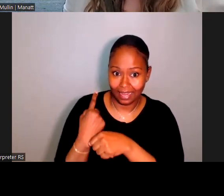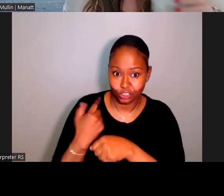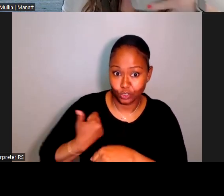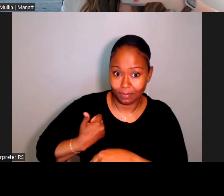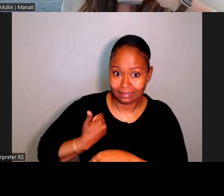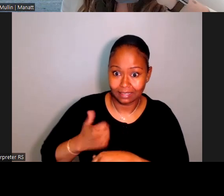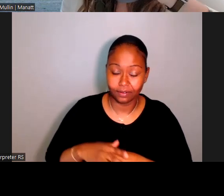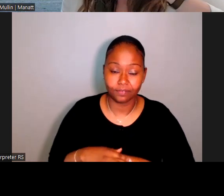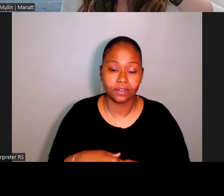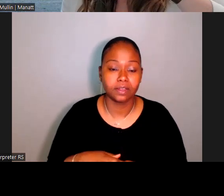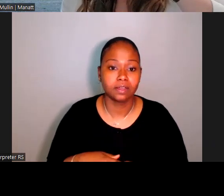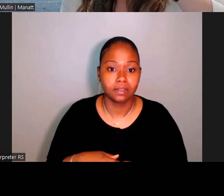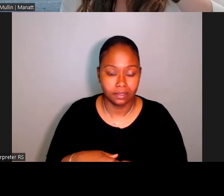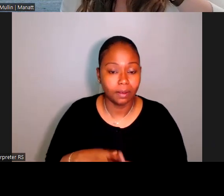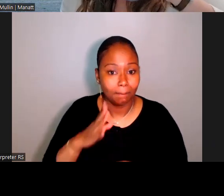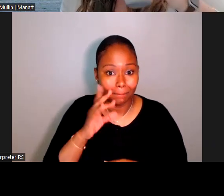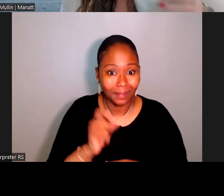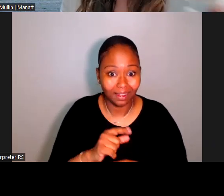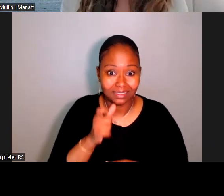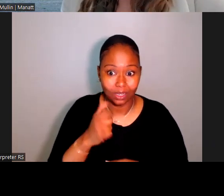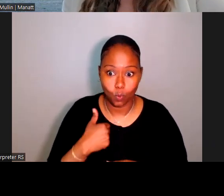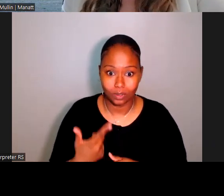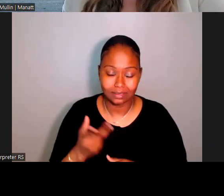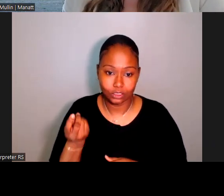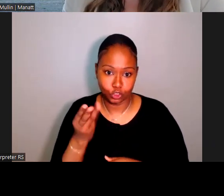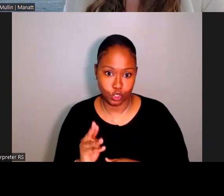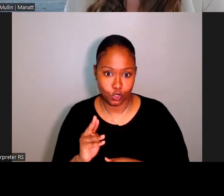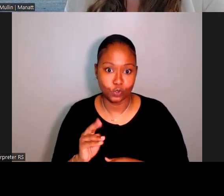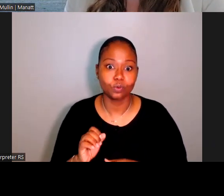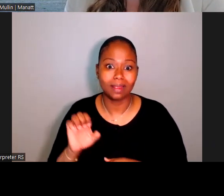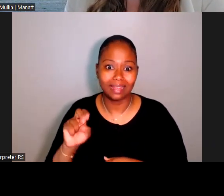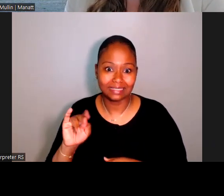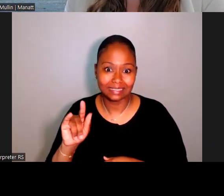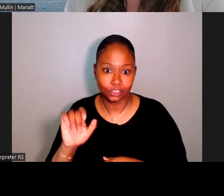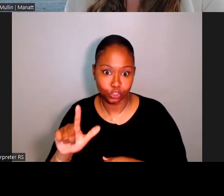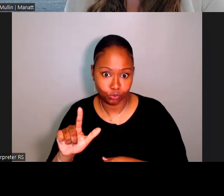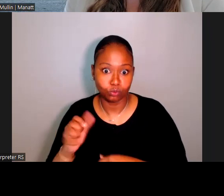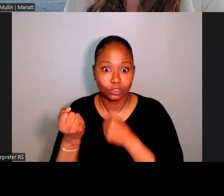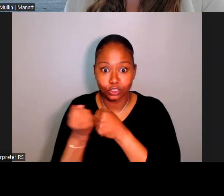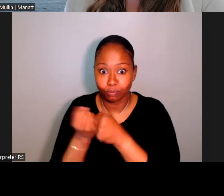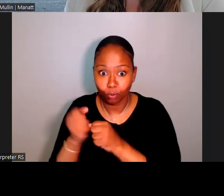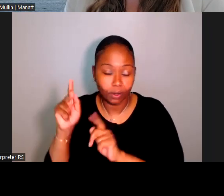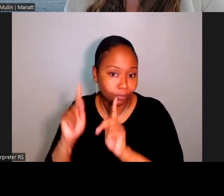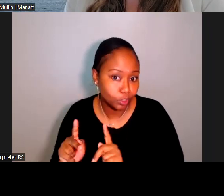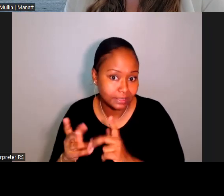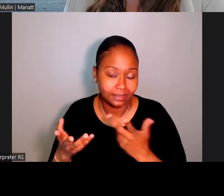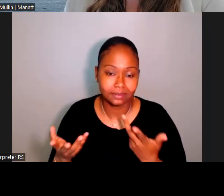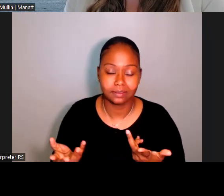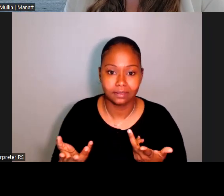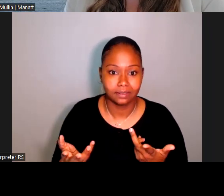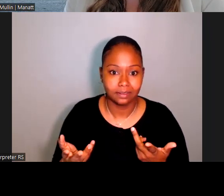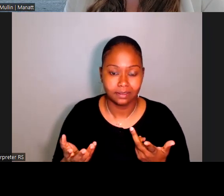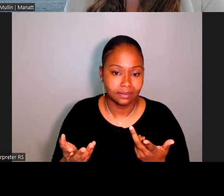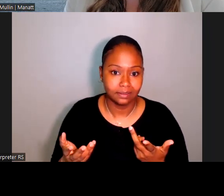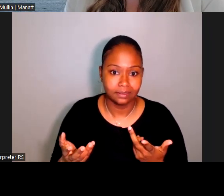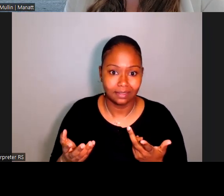to, since there was a term essential support person or essential care person in, you know, in